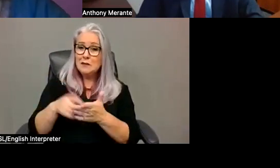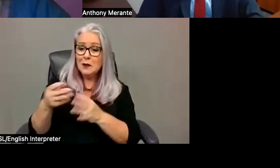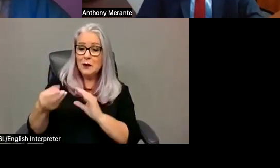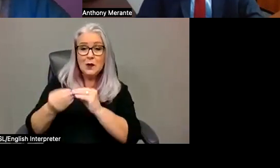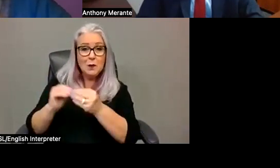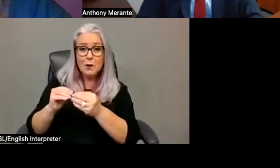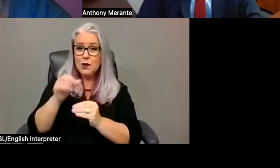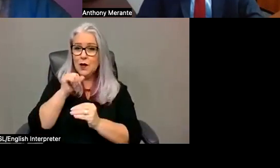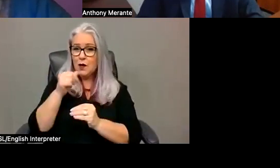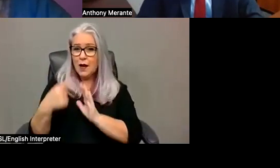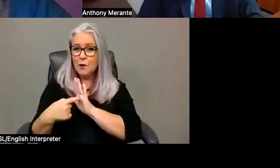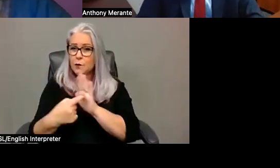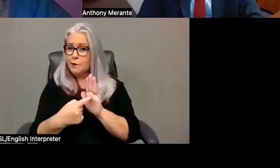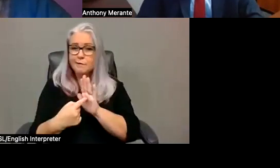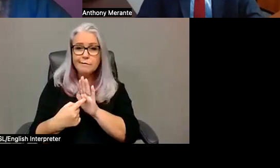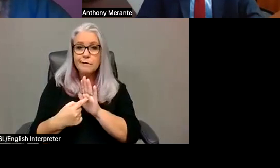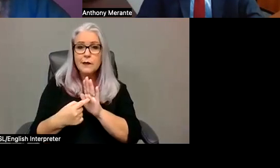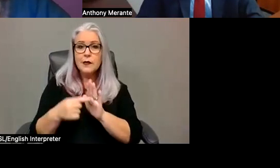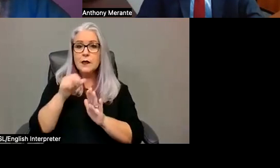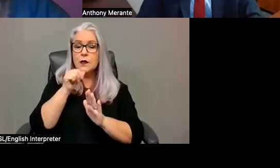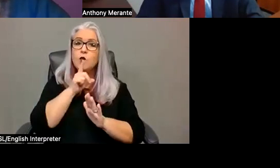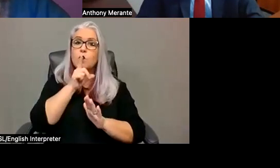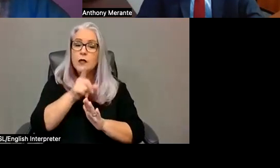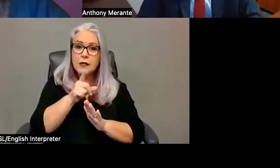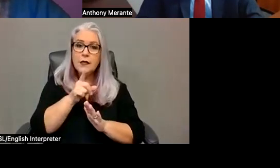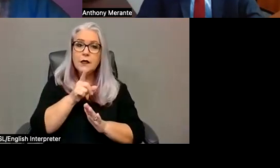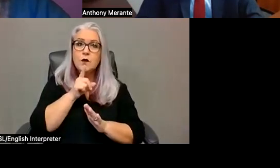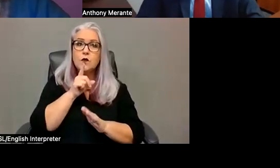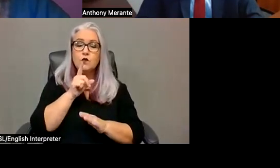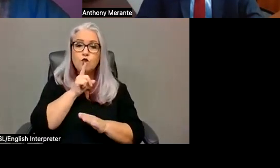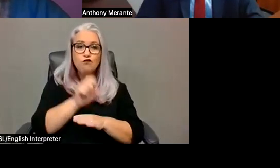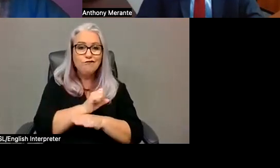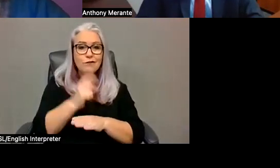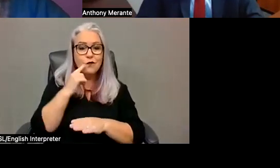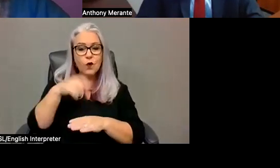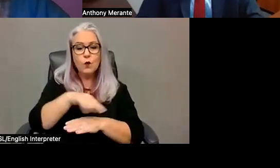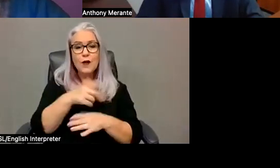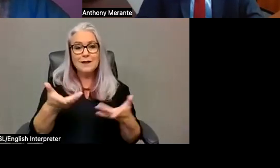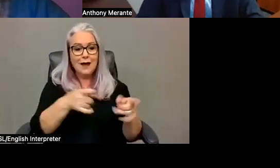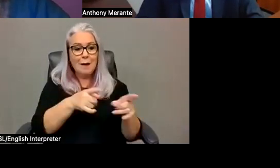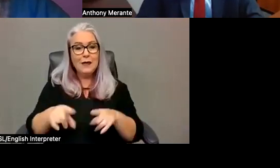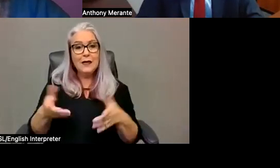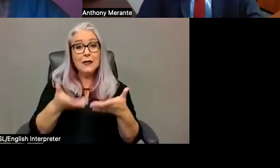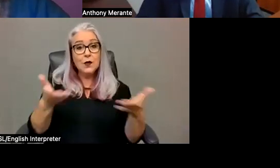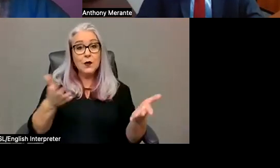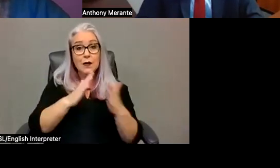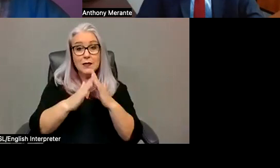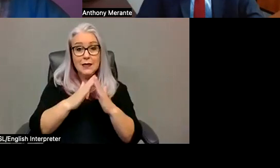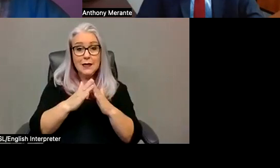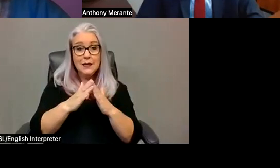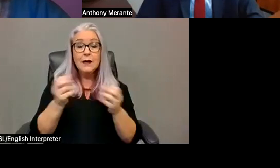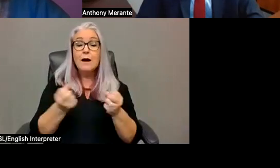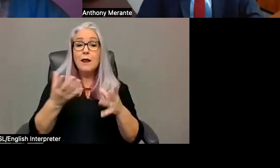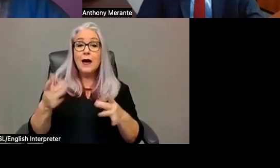not very conducive of what we really have here in the city of Yonkers. A lot of it related to the bail